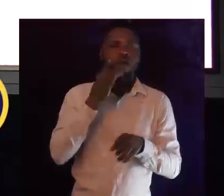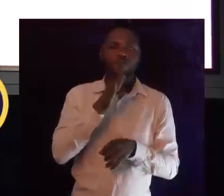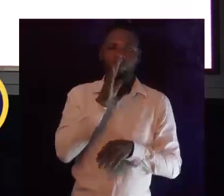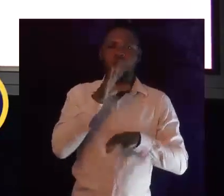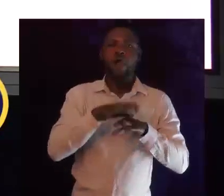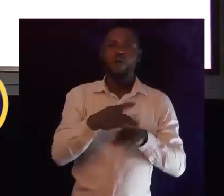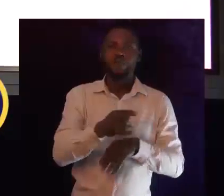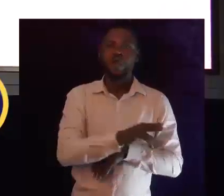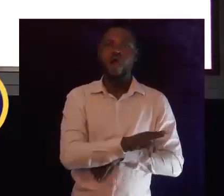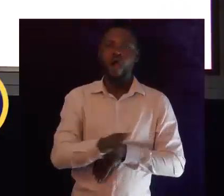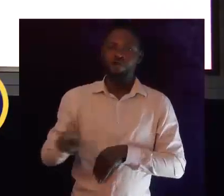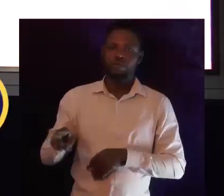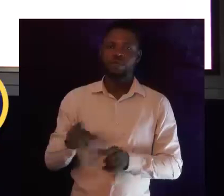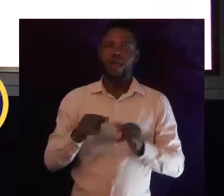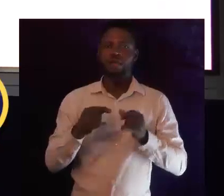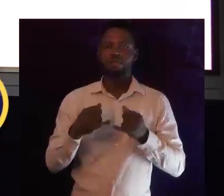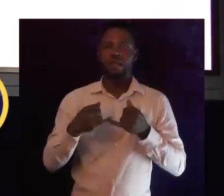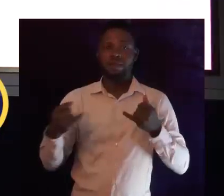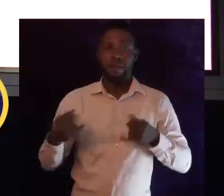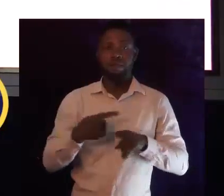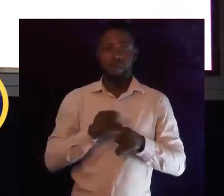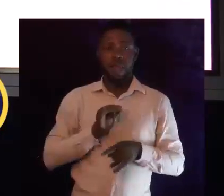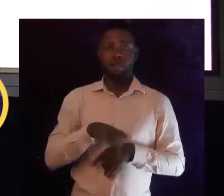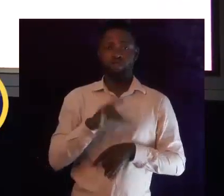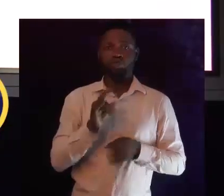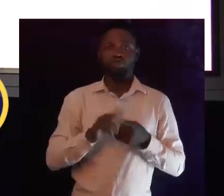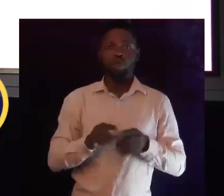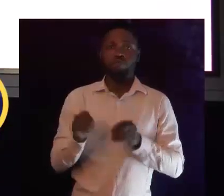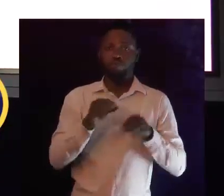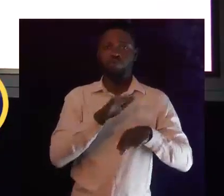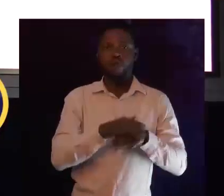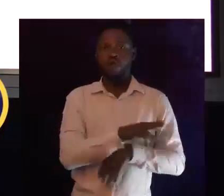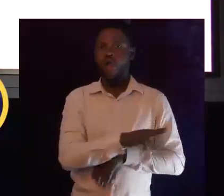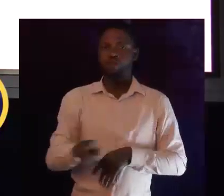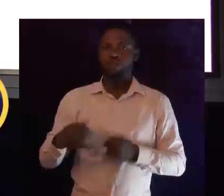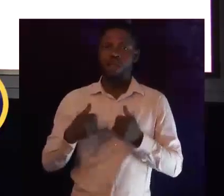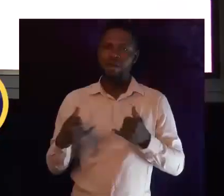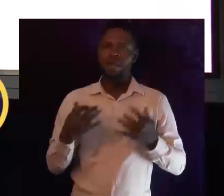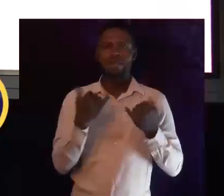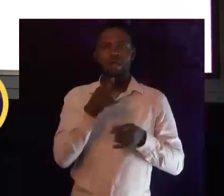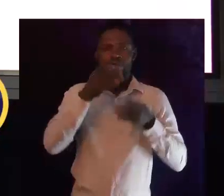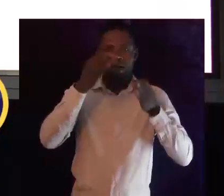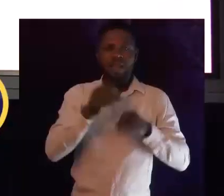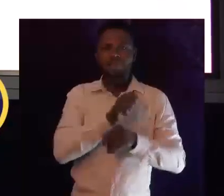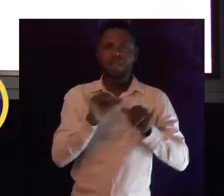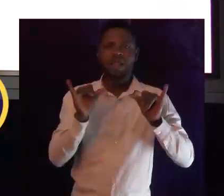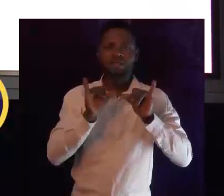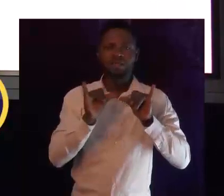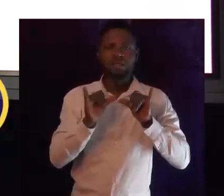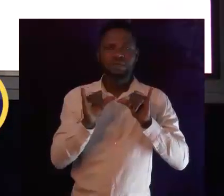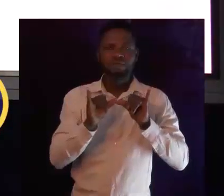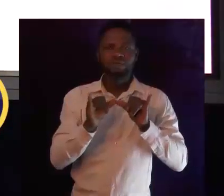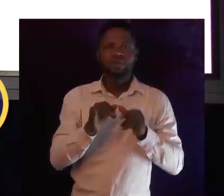be on the horizontal line? But for today, I'm choosing to put my data on the horizontal line. So now you determine a